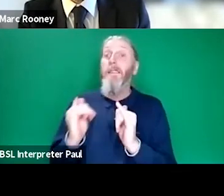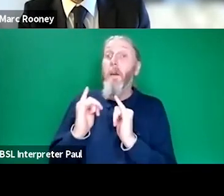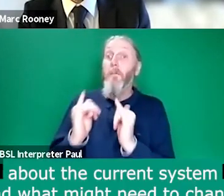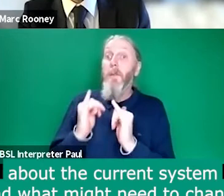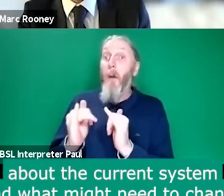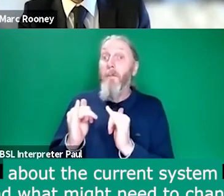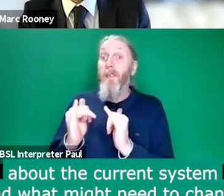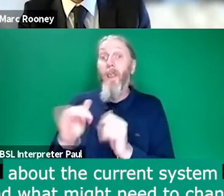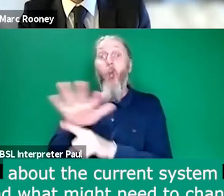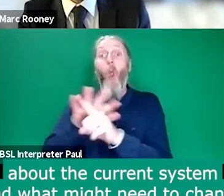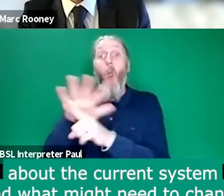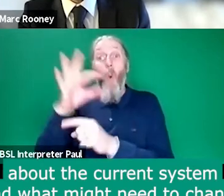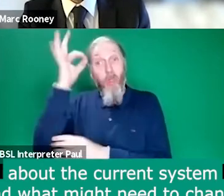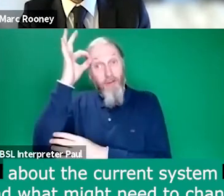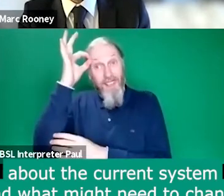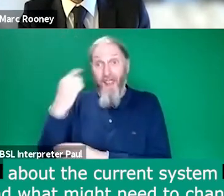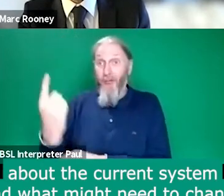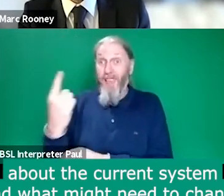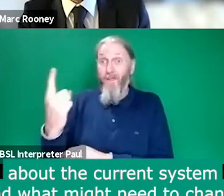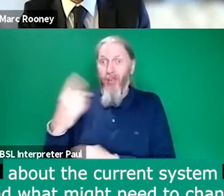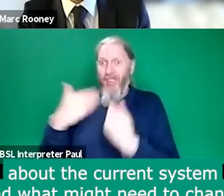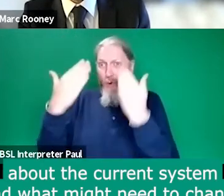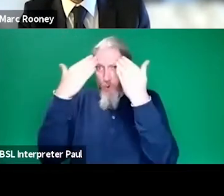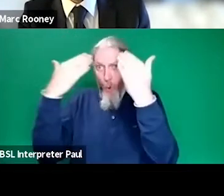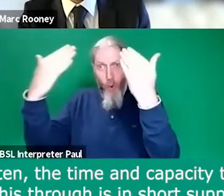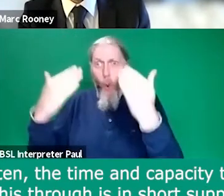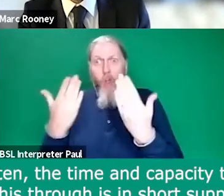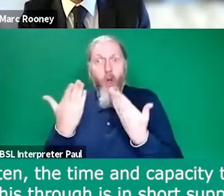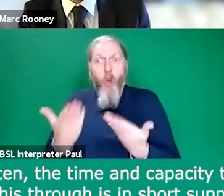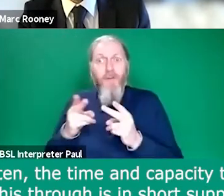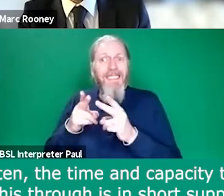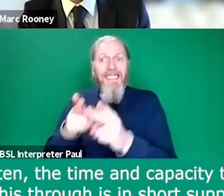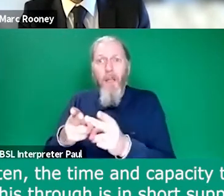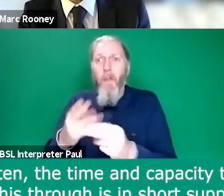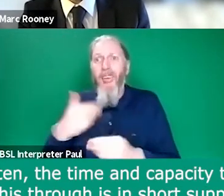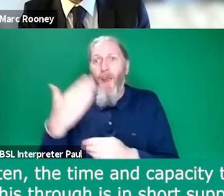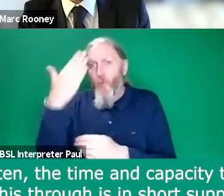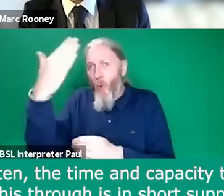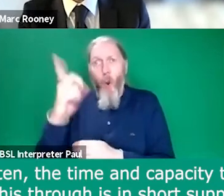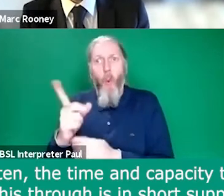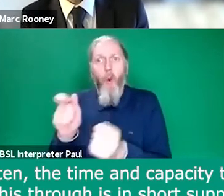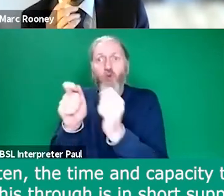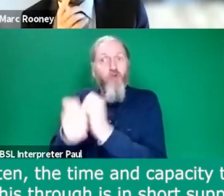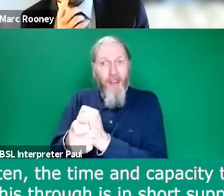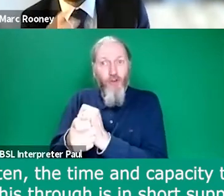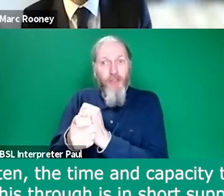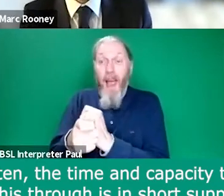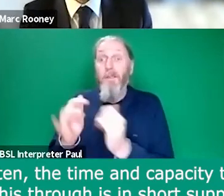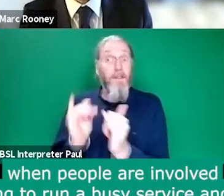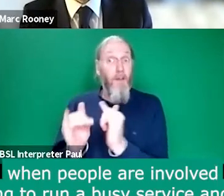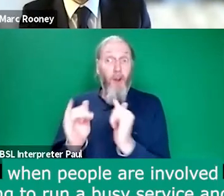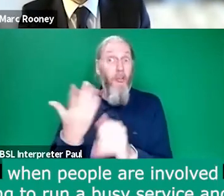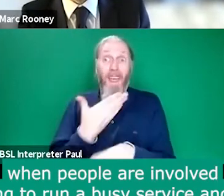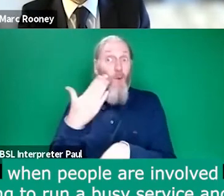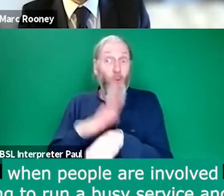information about the current system and what might need to change. And often the time and capacity to think this through is in short